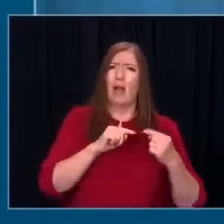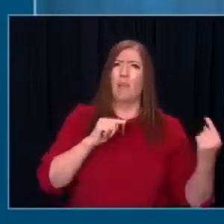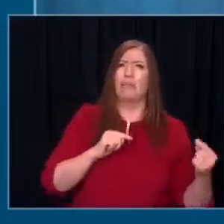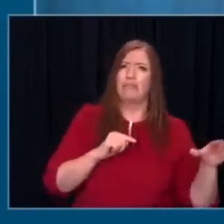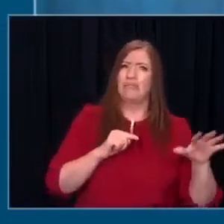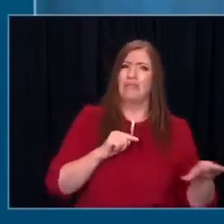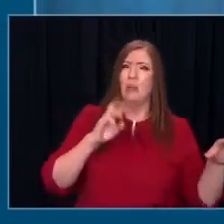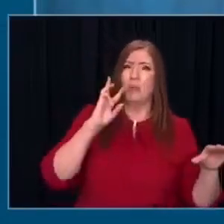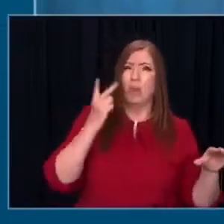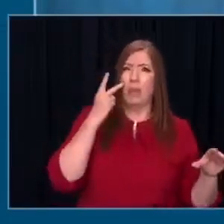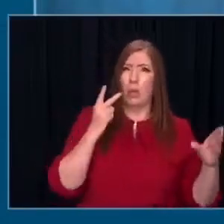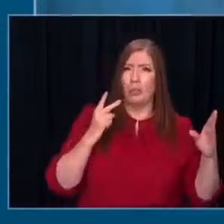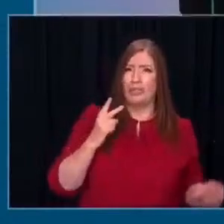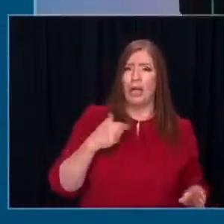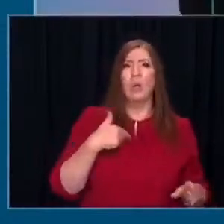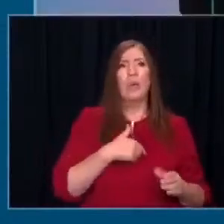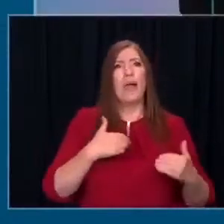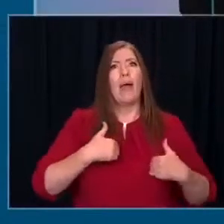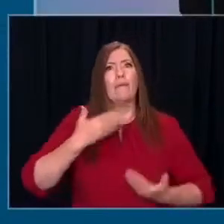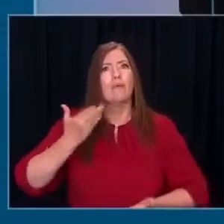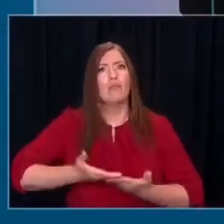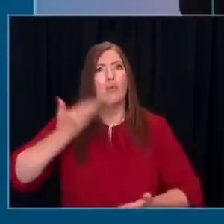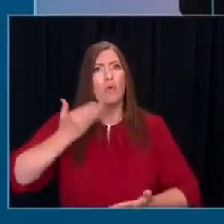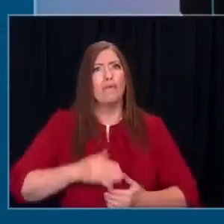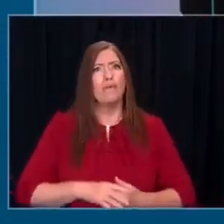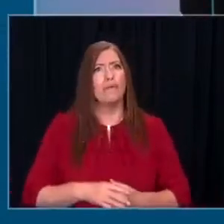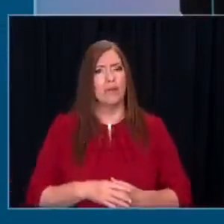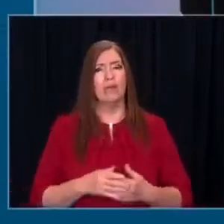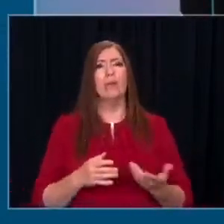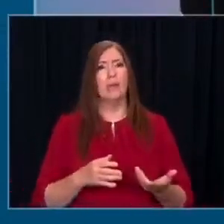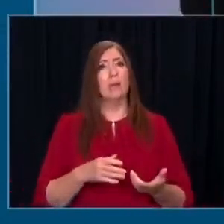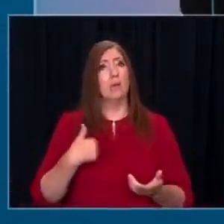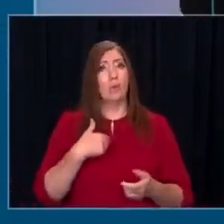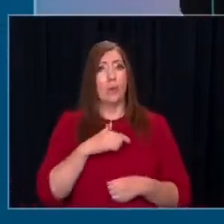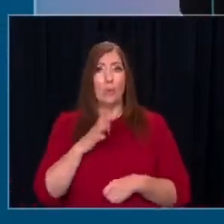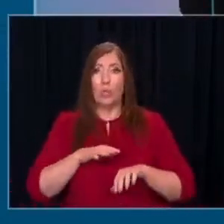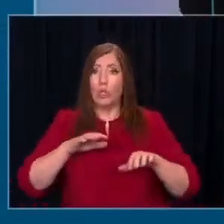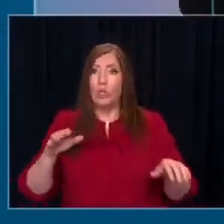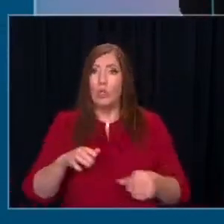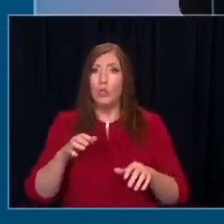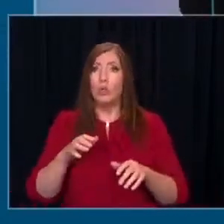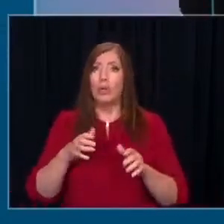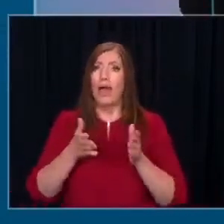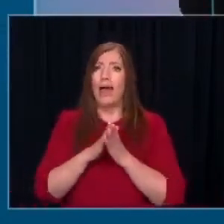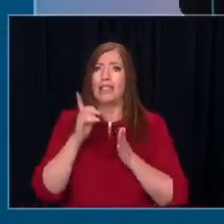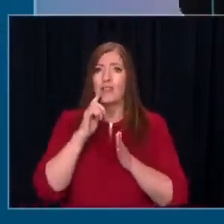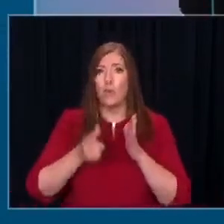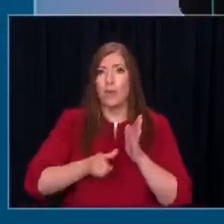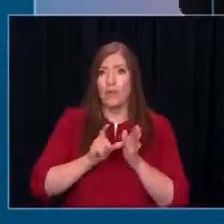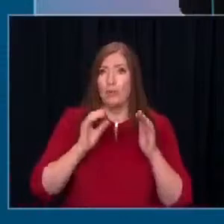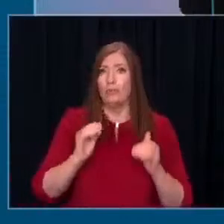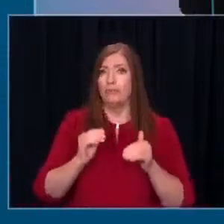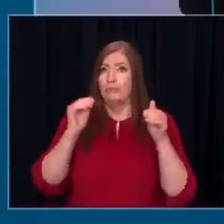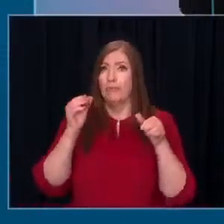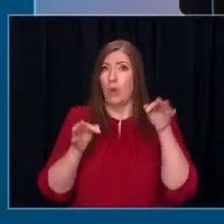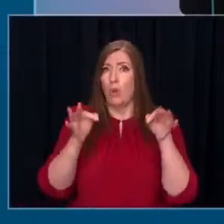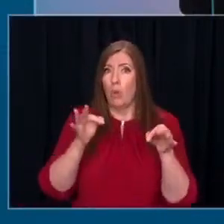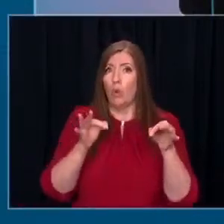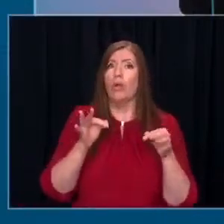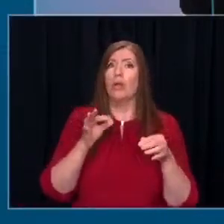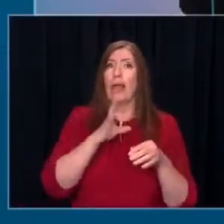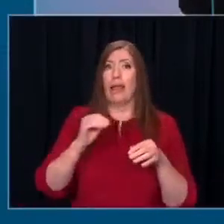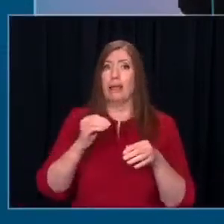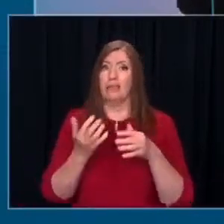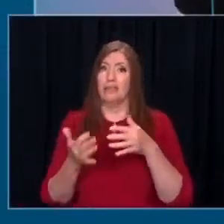and we have evidence of that. And what we're going to be doing is going to the appellate courts and to the Supreme Court with all of